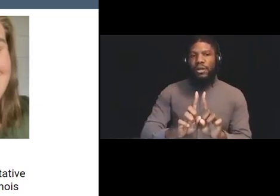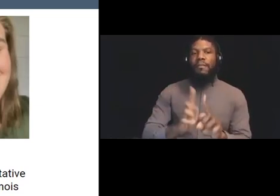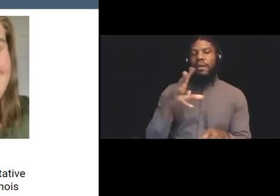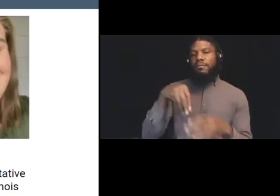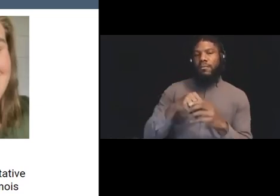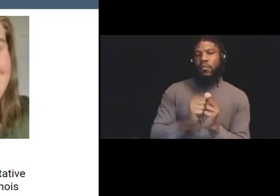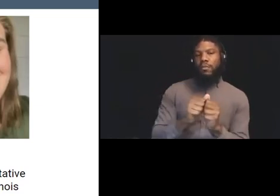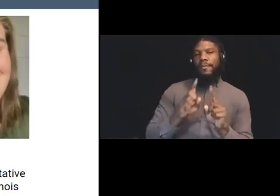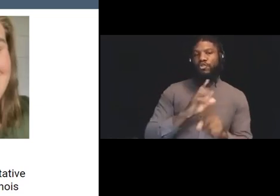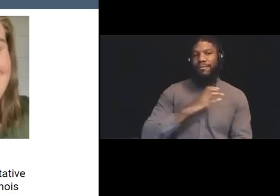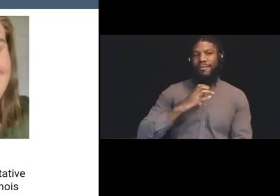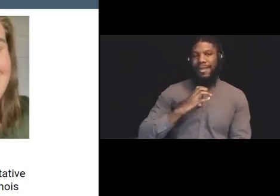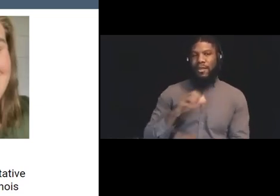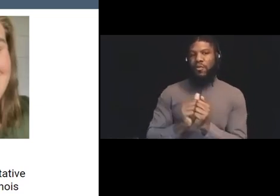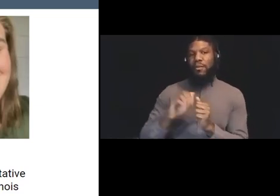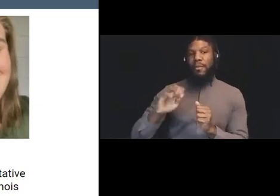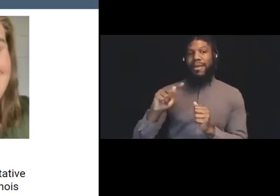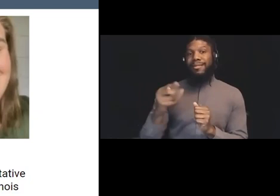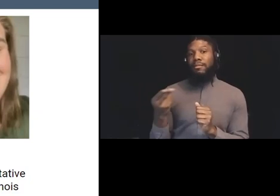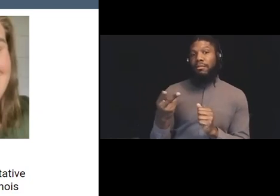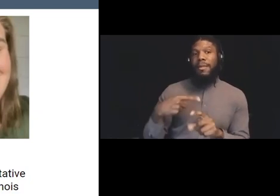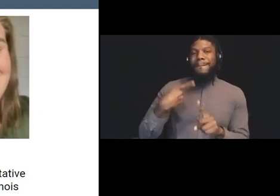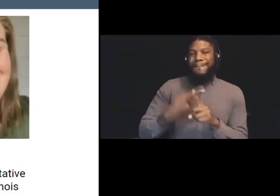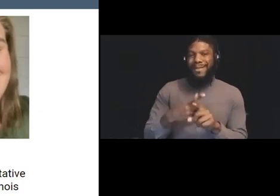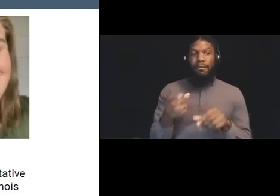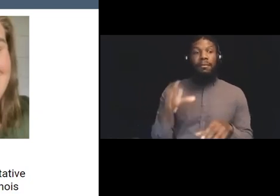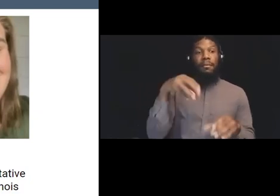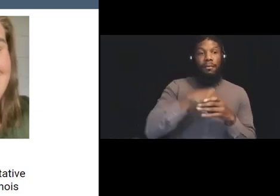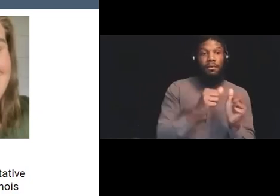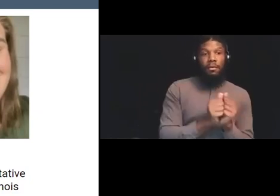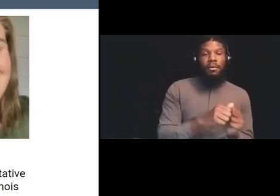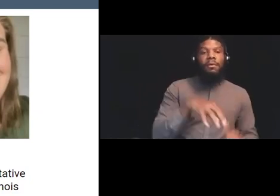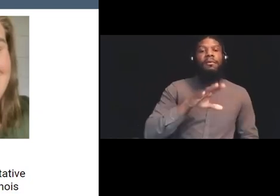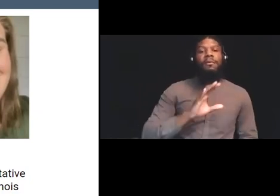mentorship committee with Beth, and then the diversity and social justice committee with Paula.